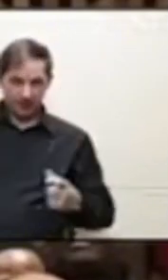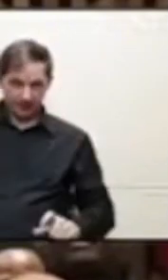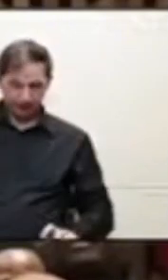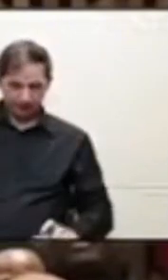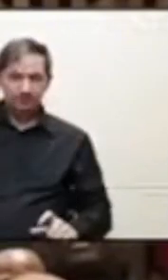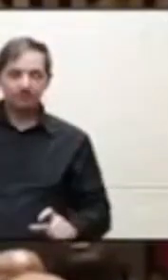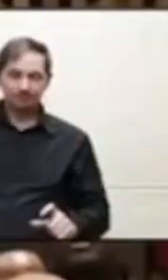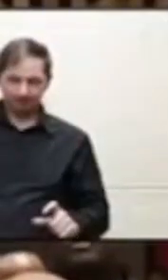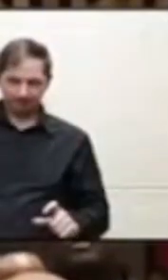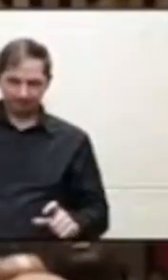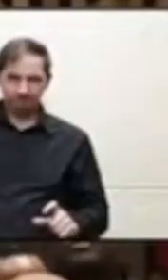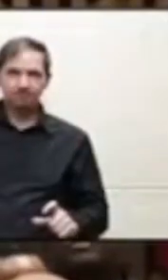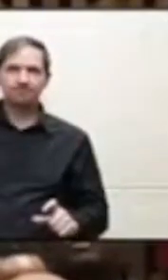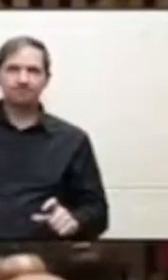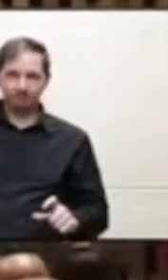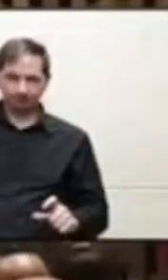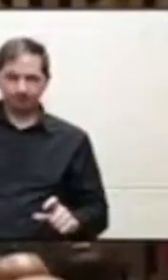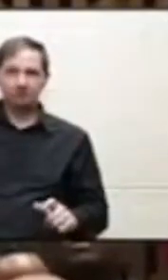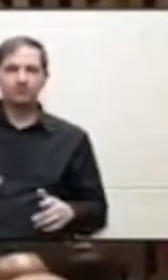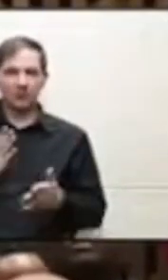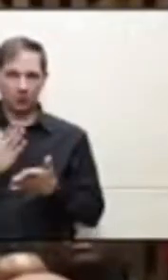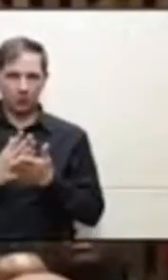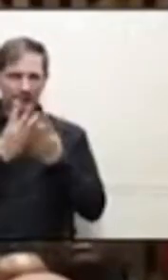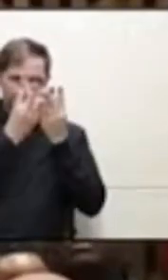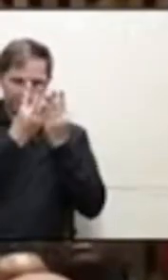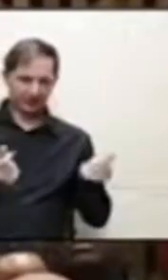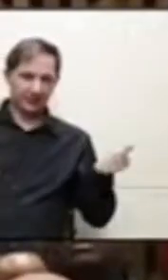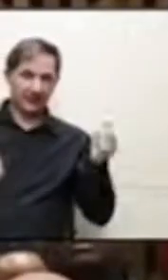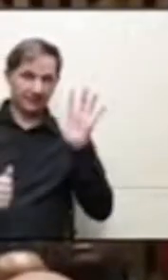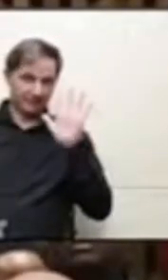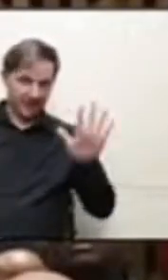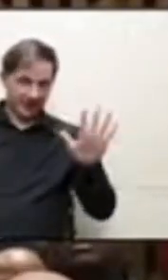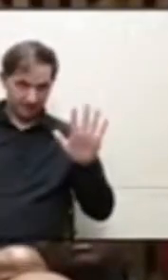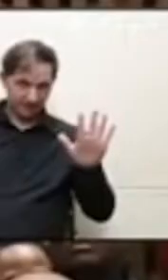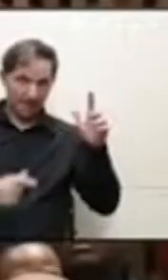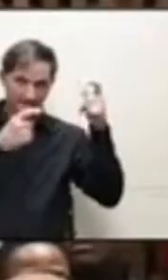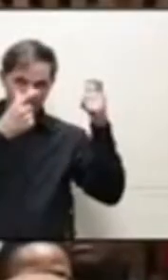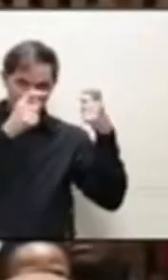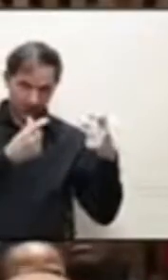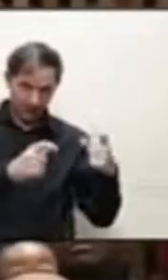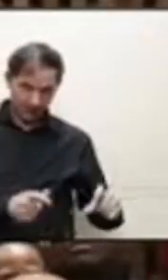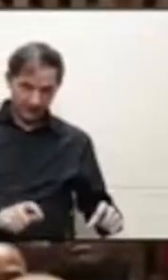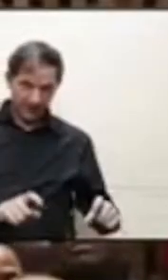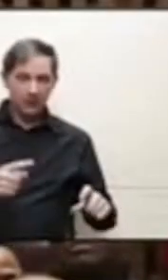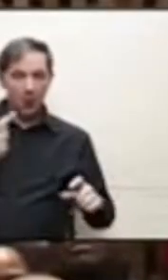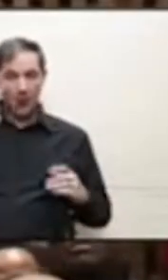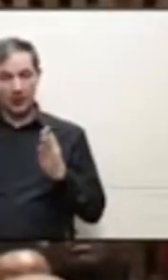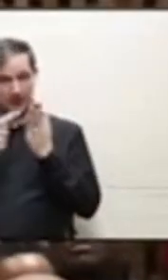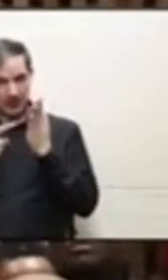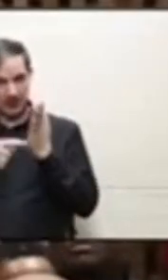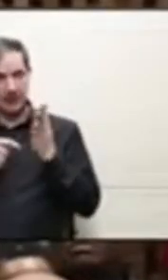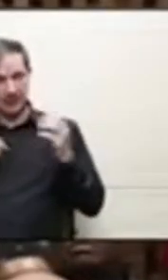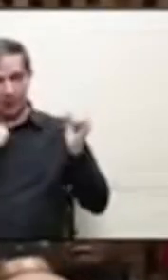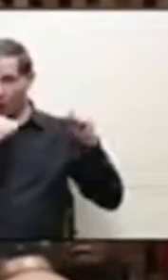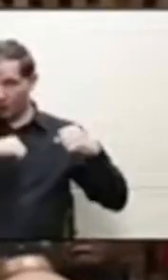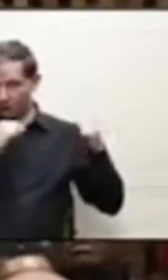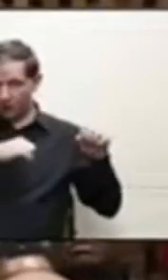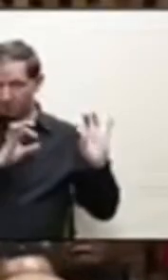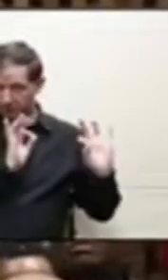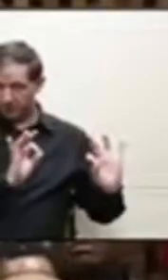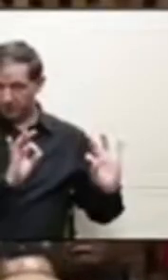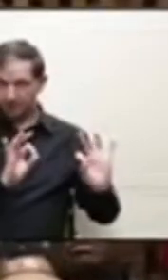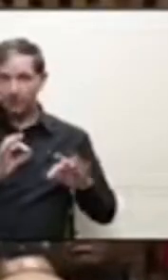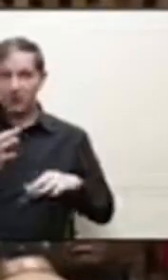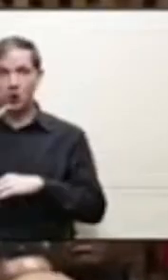opinion. We are sure that we have dealt with 5. That is still to be attested by the Auditor General in the current year. We have